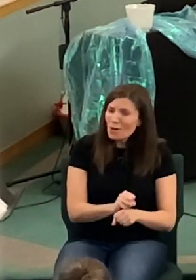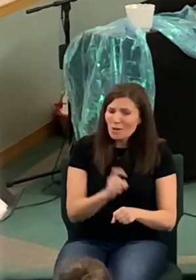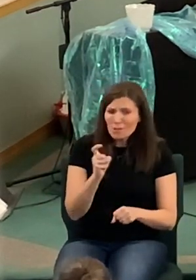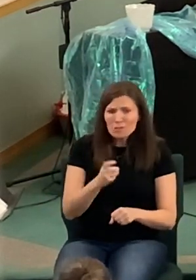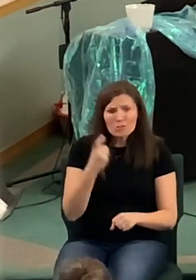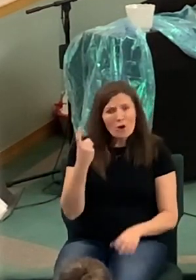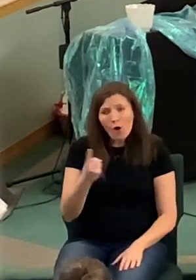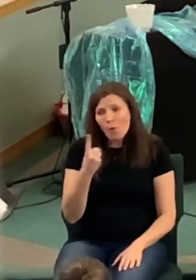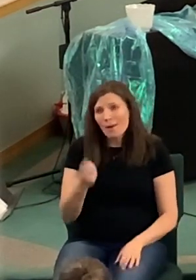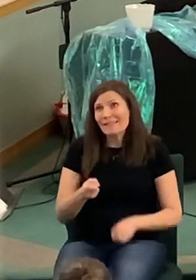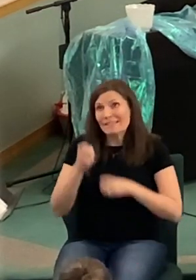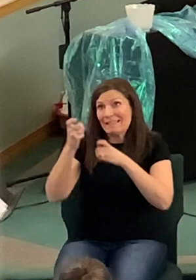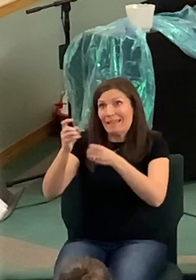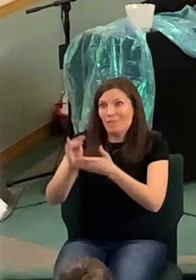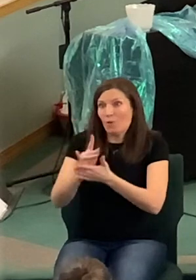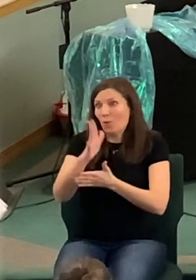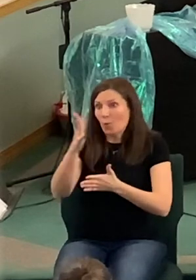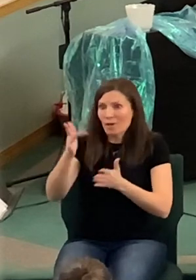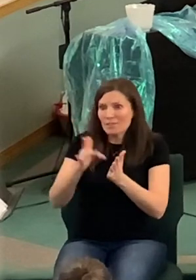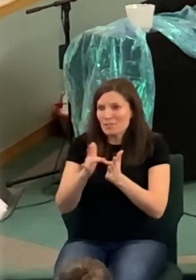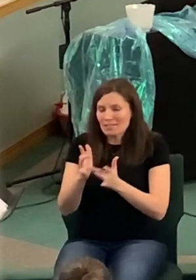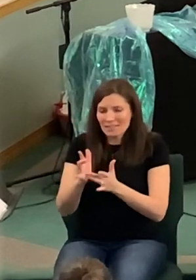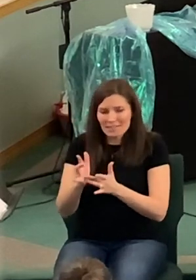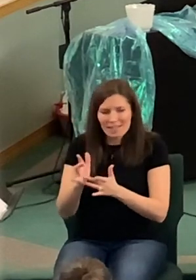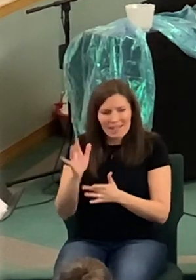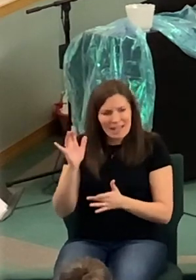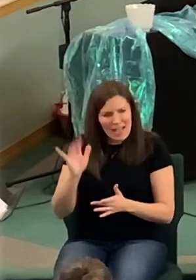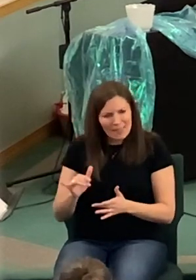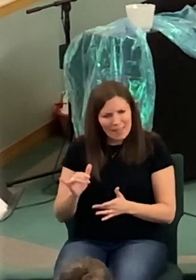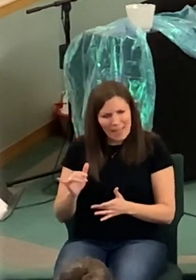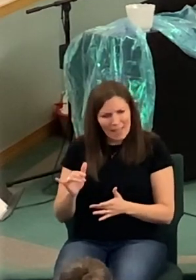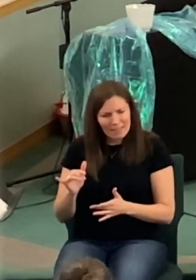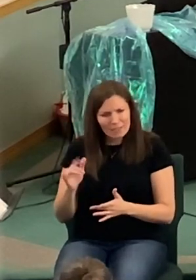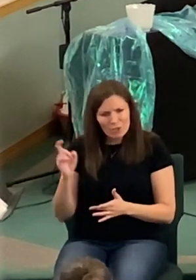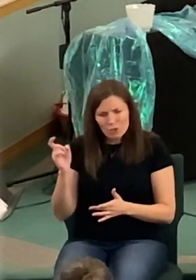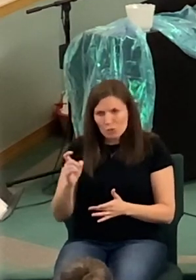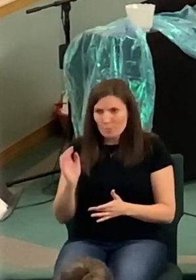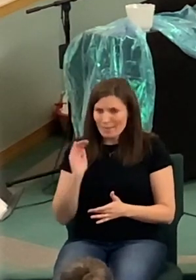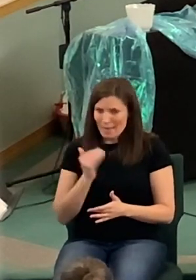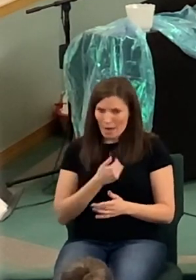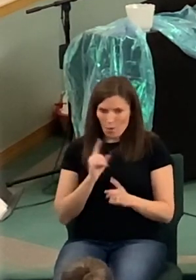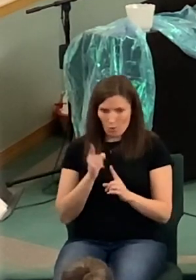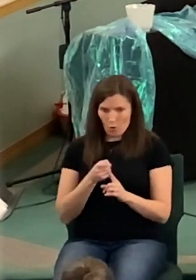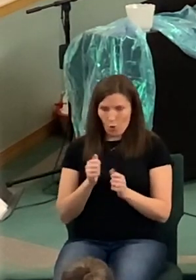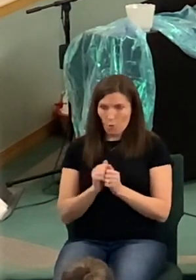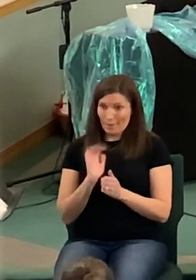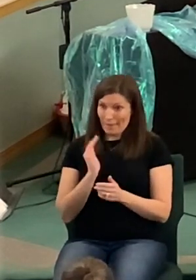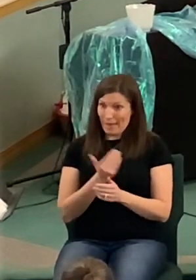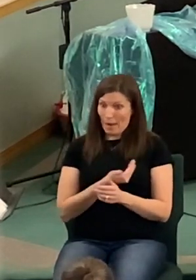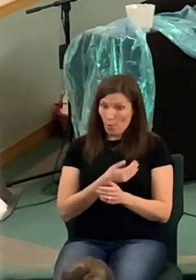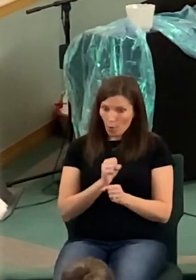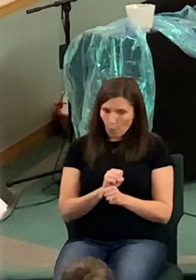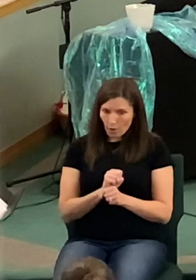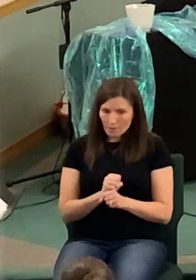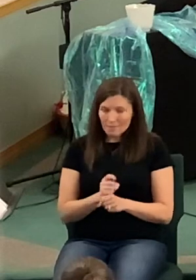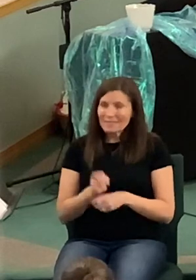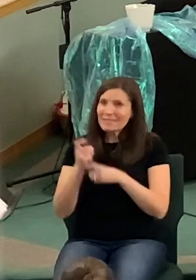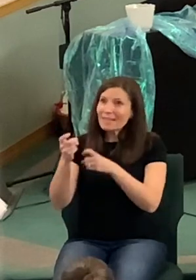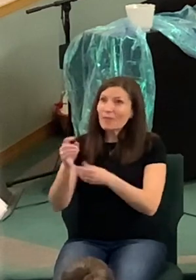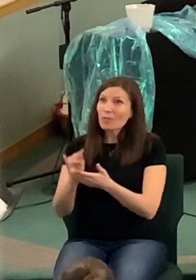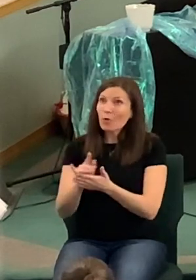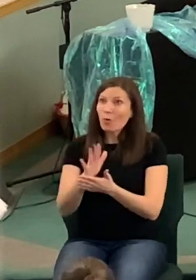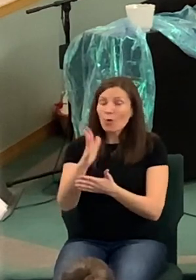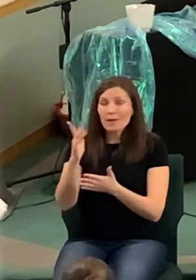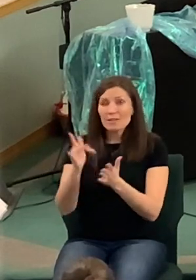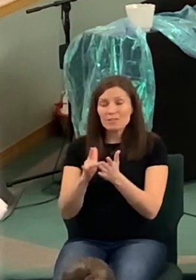giving glory to Jesus. And that should be our goal with our work, to give glory to Jesus in